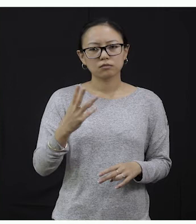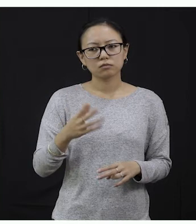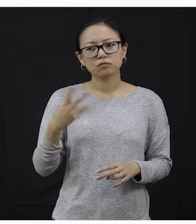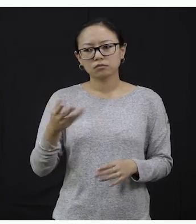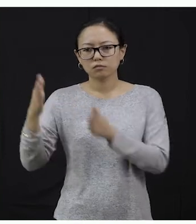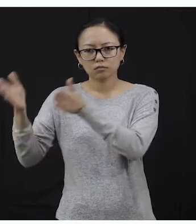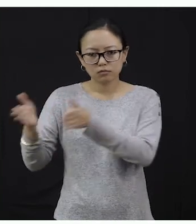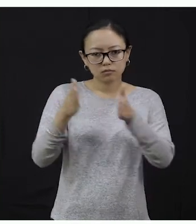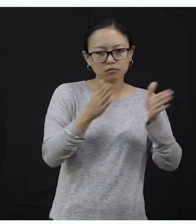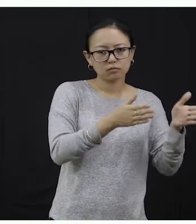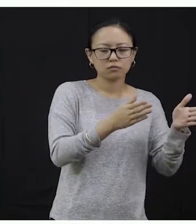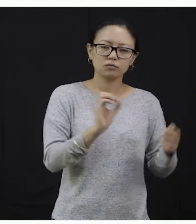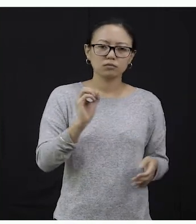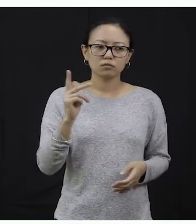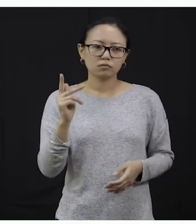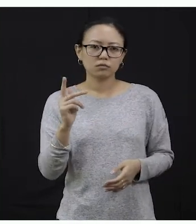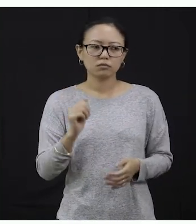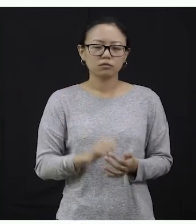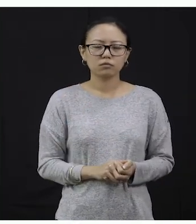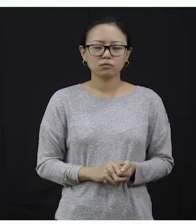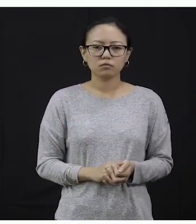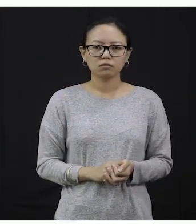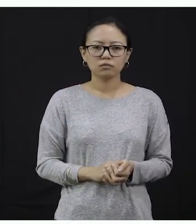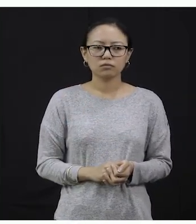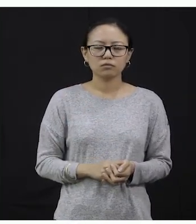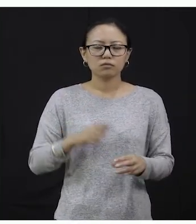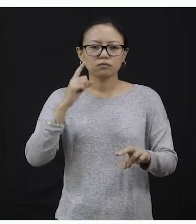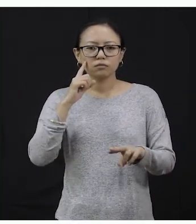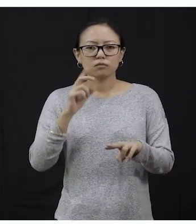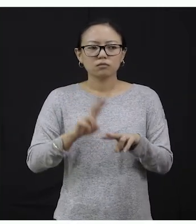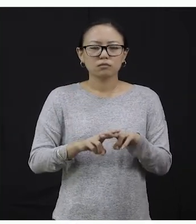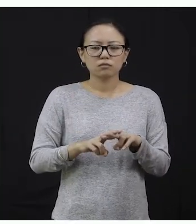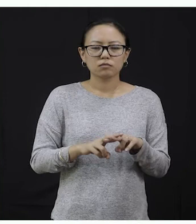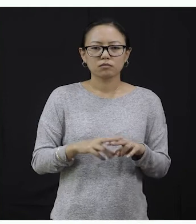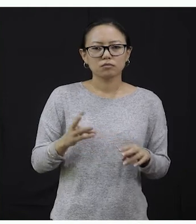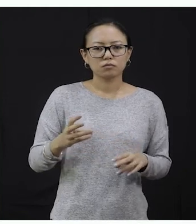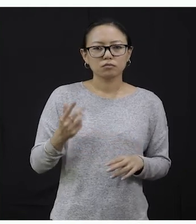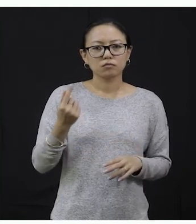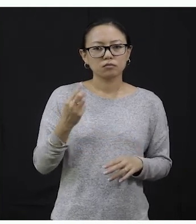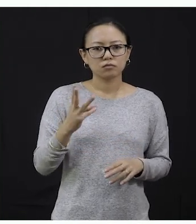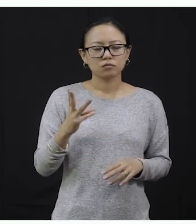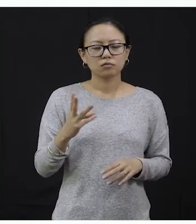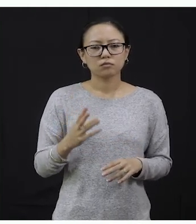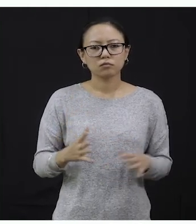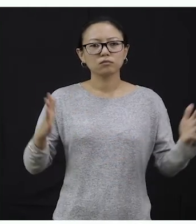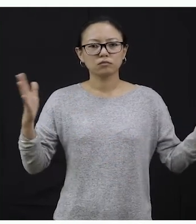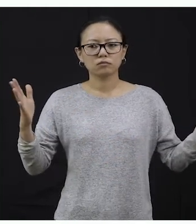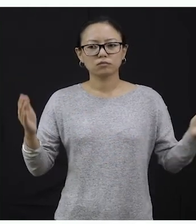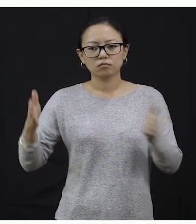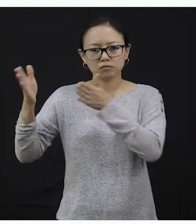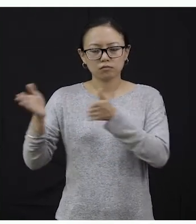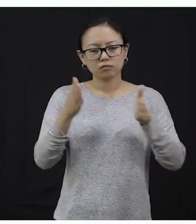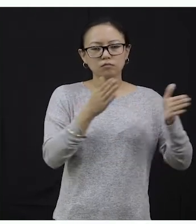and as it goes towards the left, the value also keeps increasing. So here again,